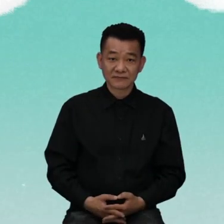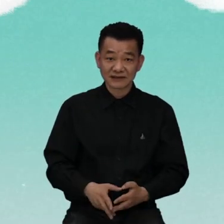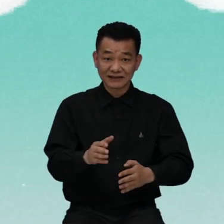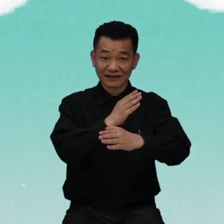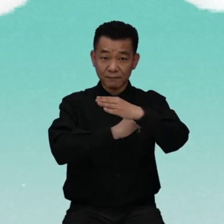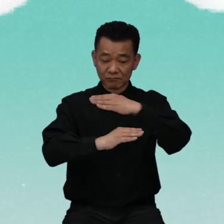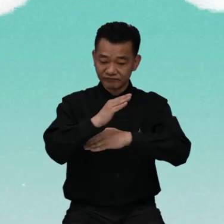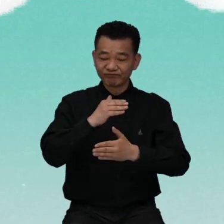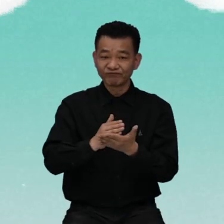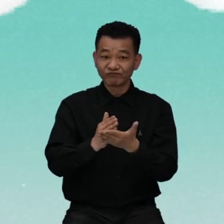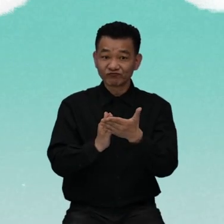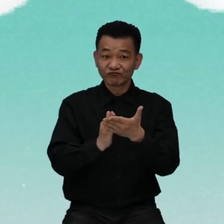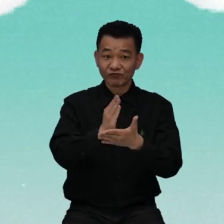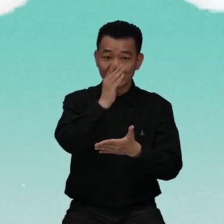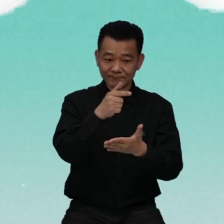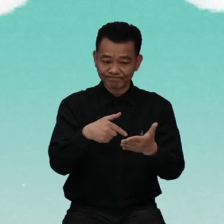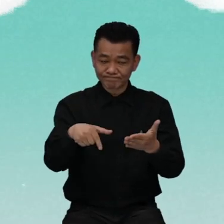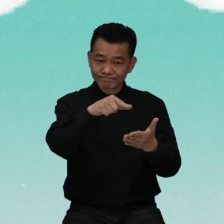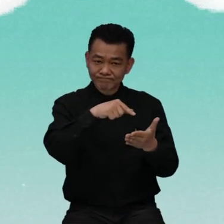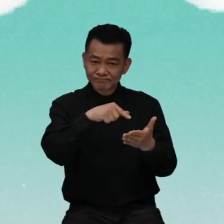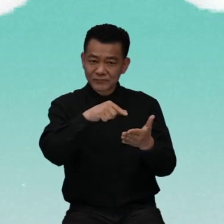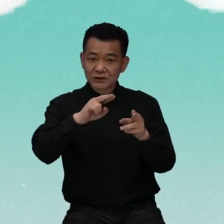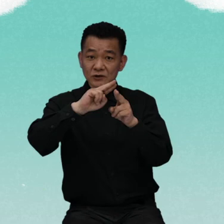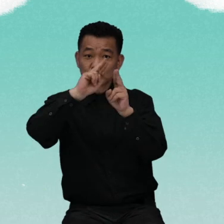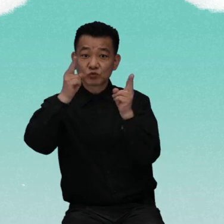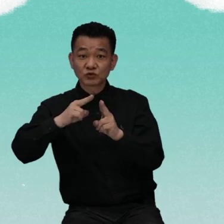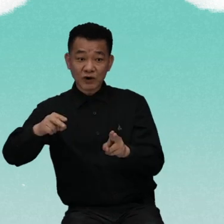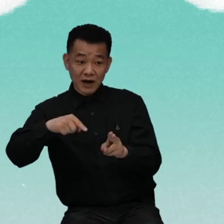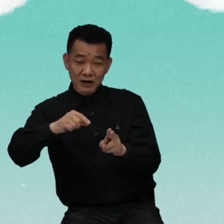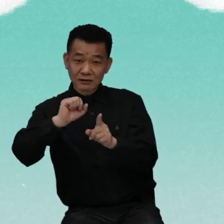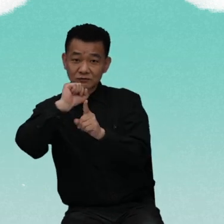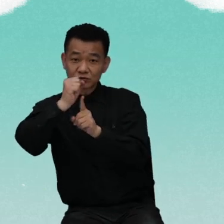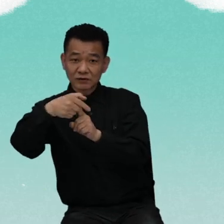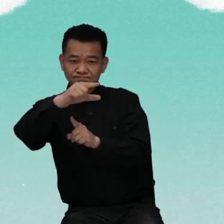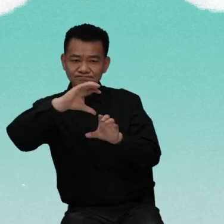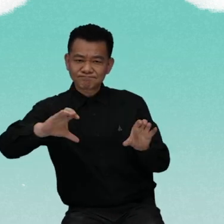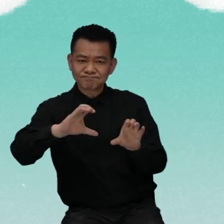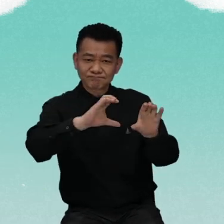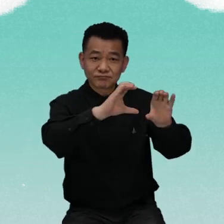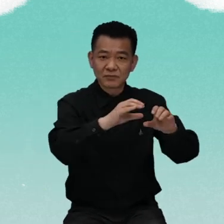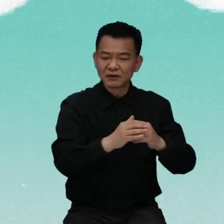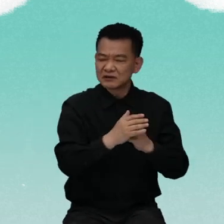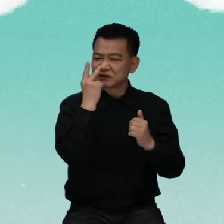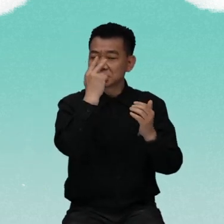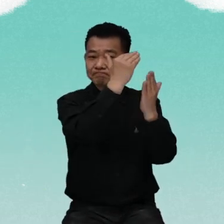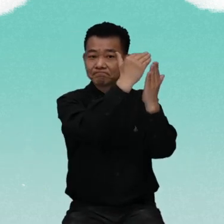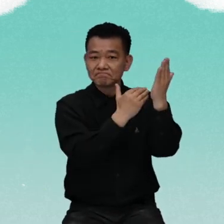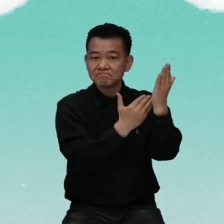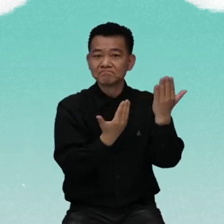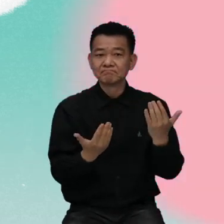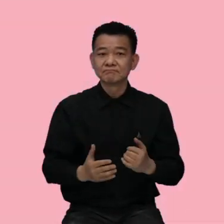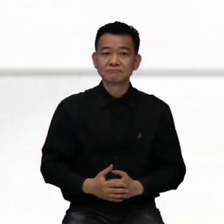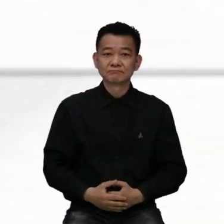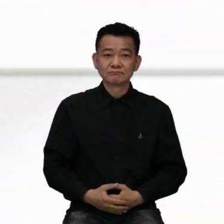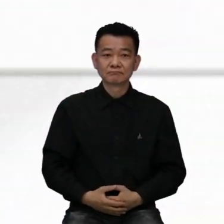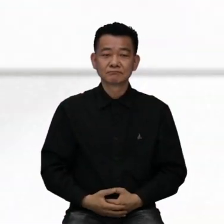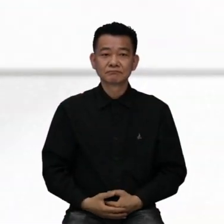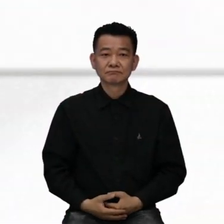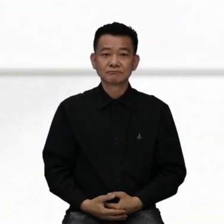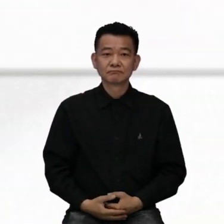International cooperation to protect the rights of persons with disabilities. Let's summarize what we have learned.